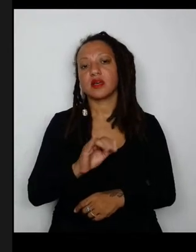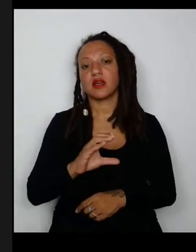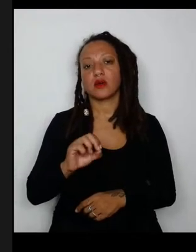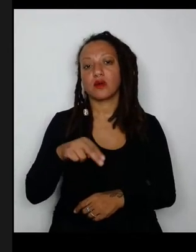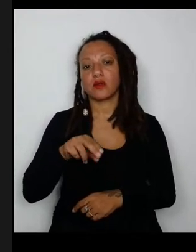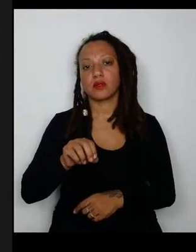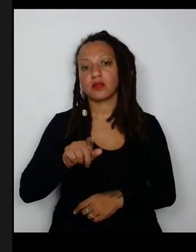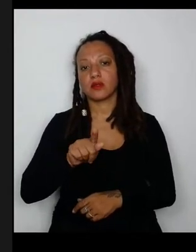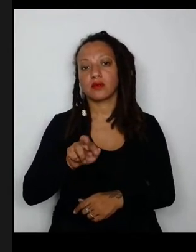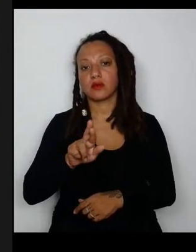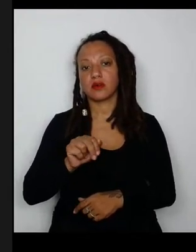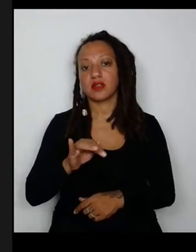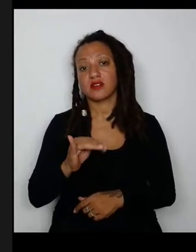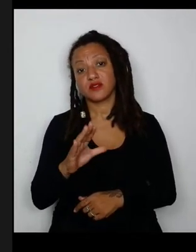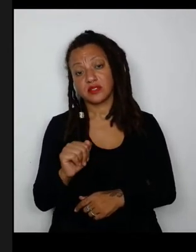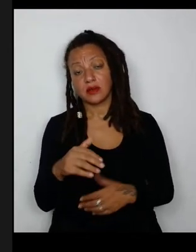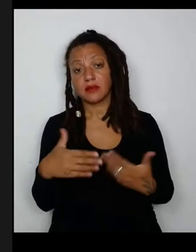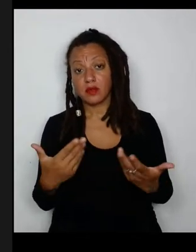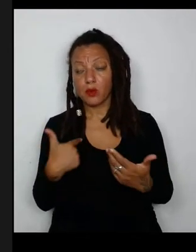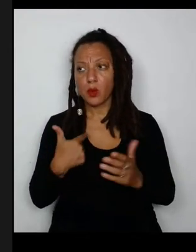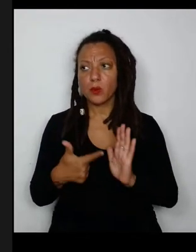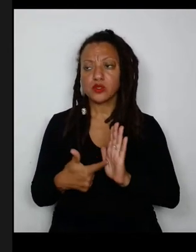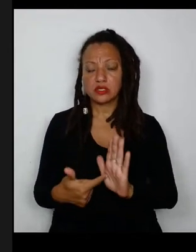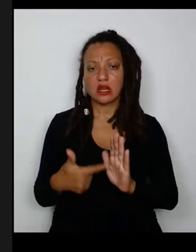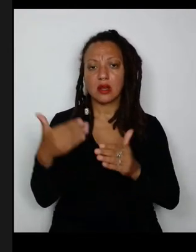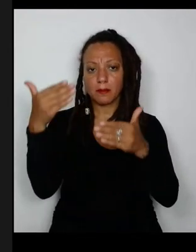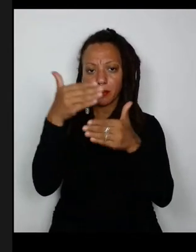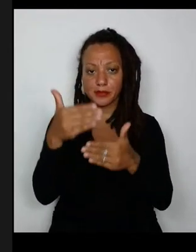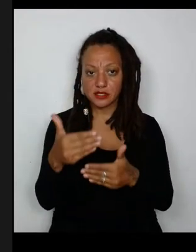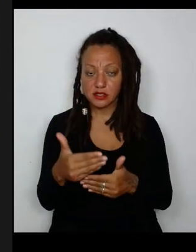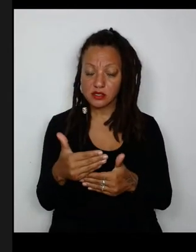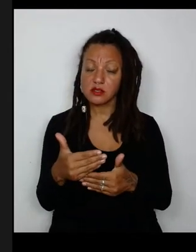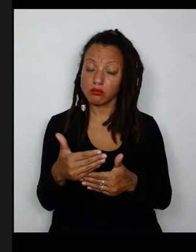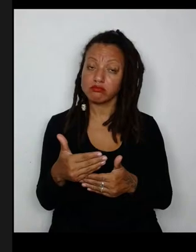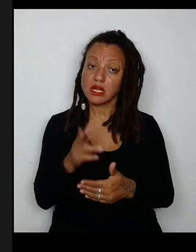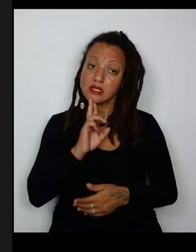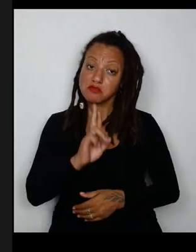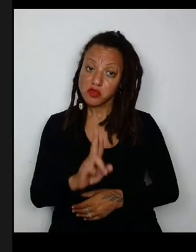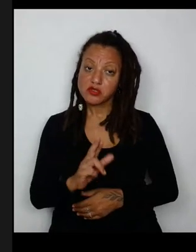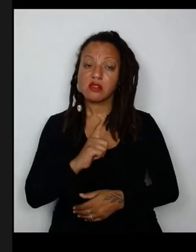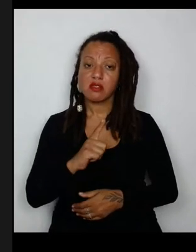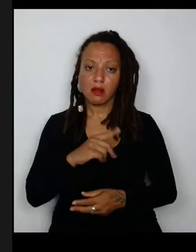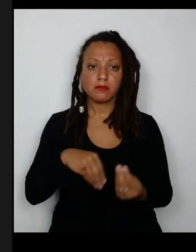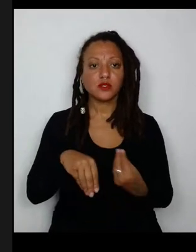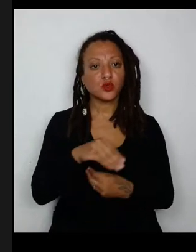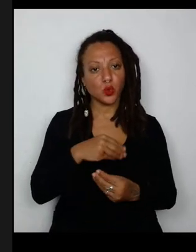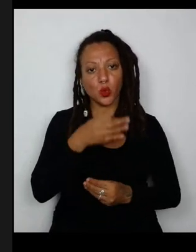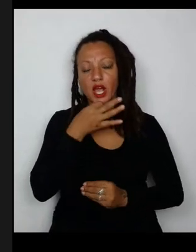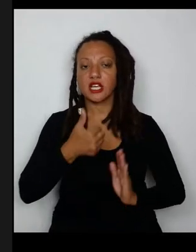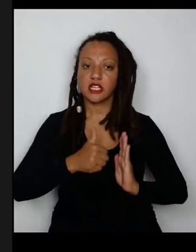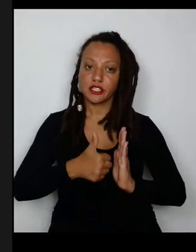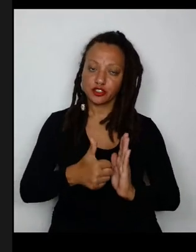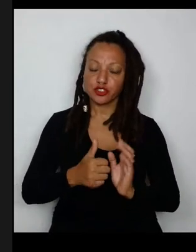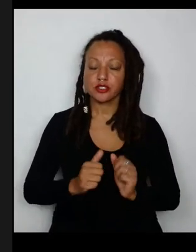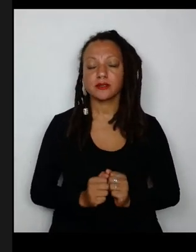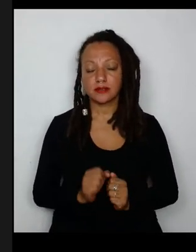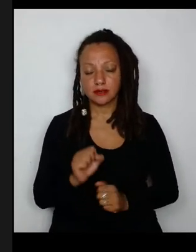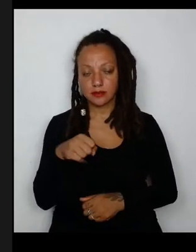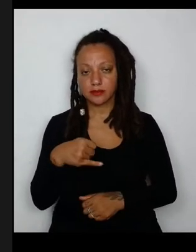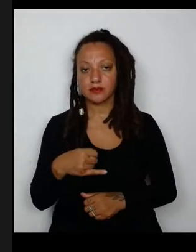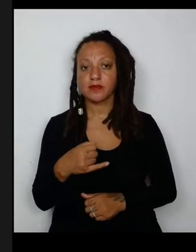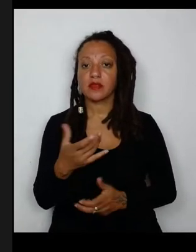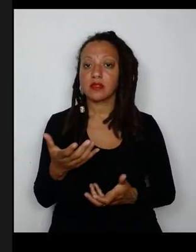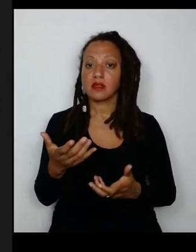i oh i'm sorry um i also wanted to say that i think